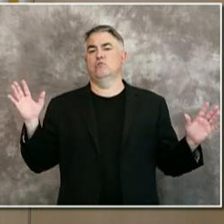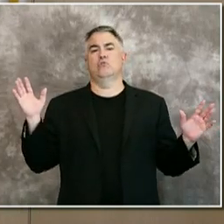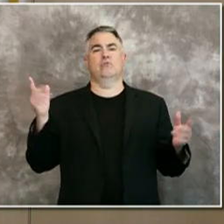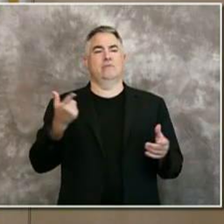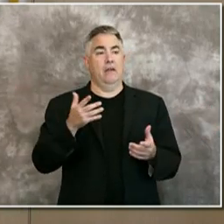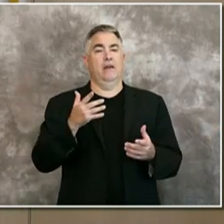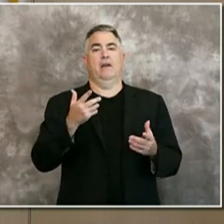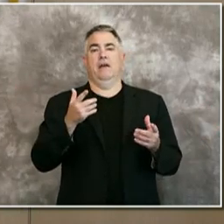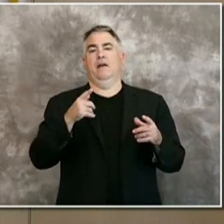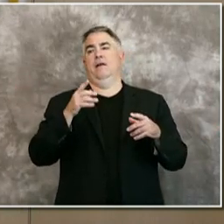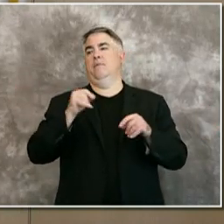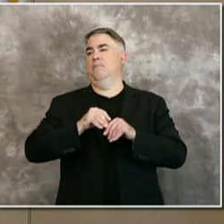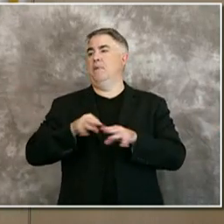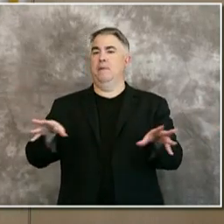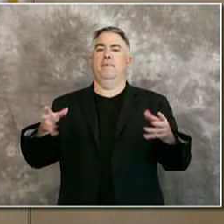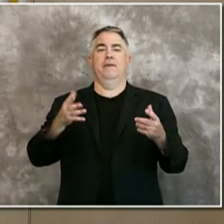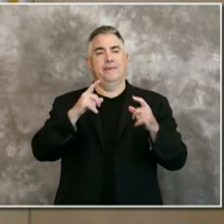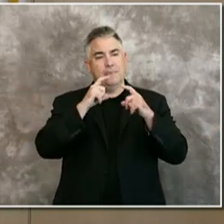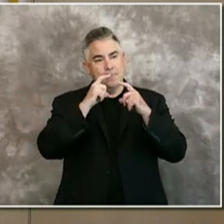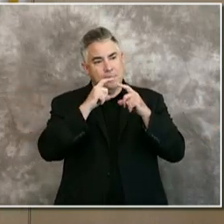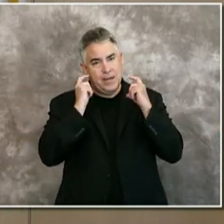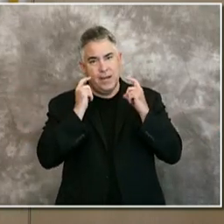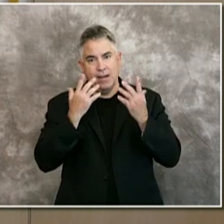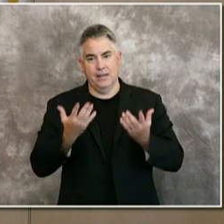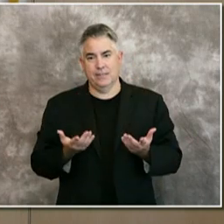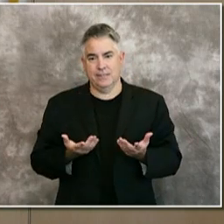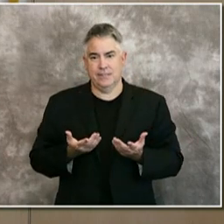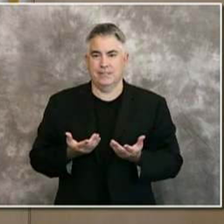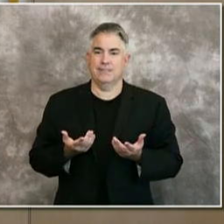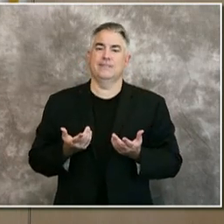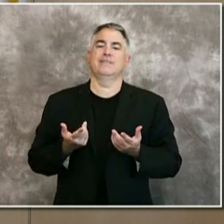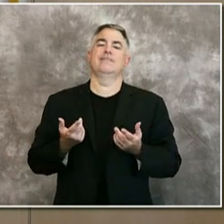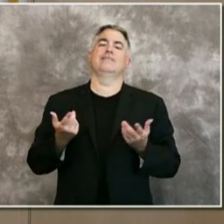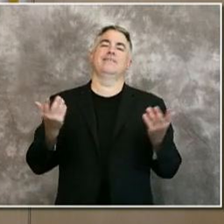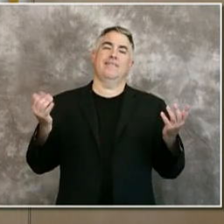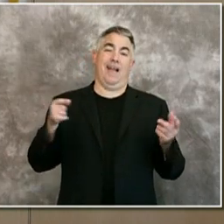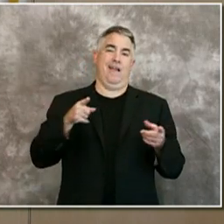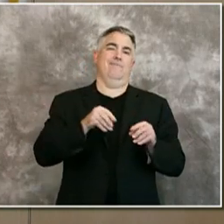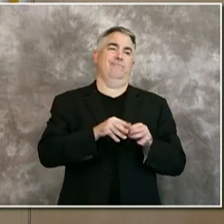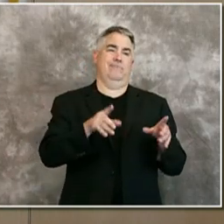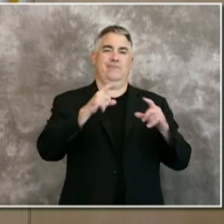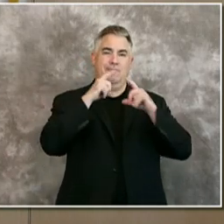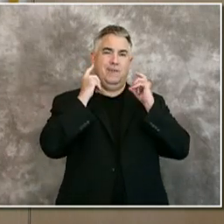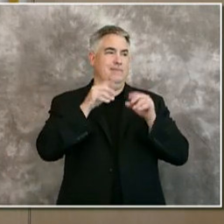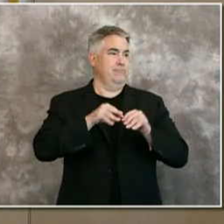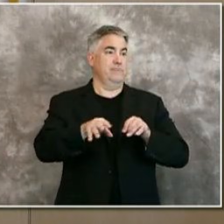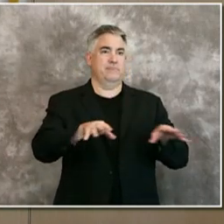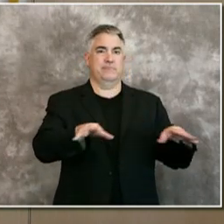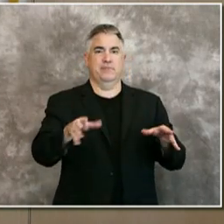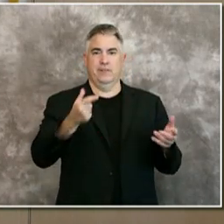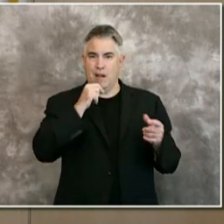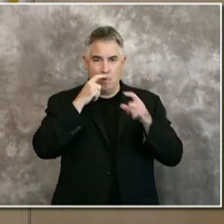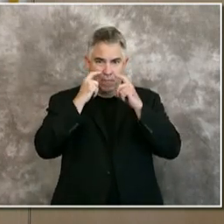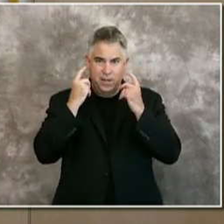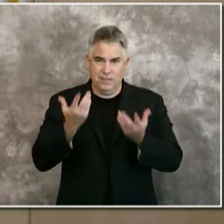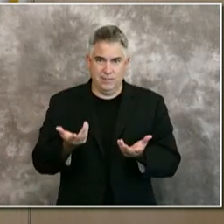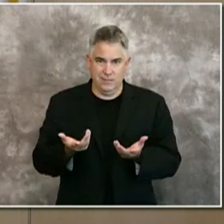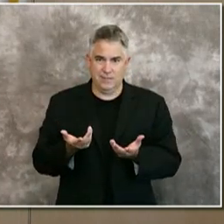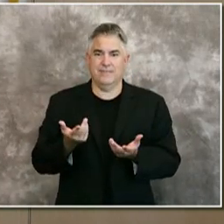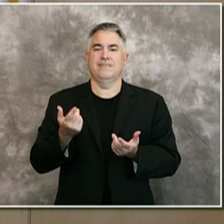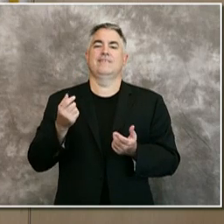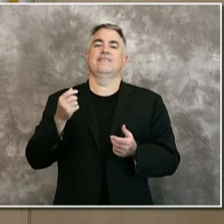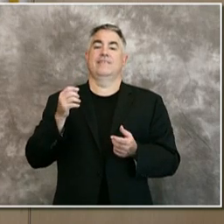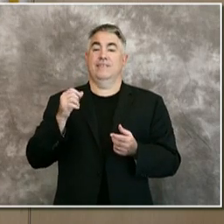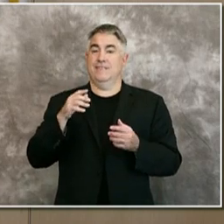you are at risk for developing COVID-19, and that's what's happening, particularly in our younger age group.